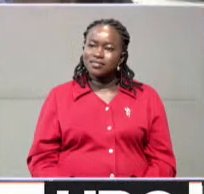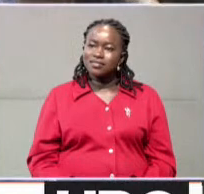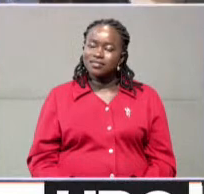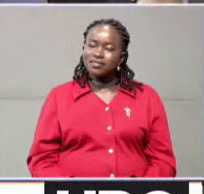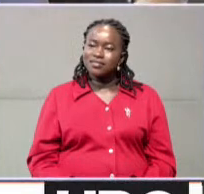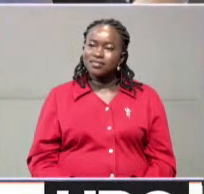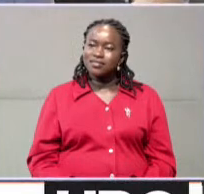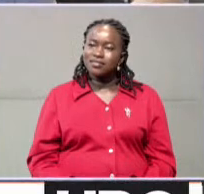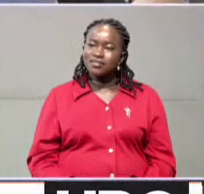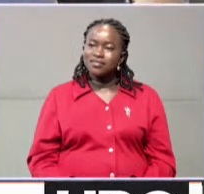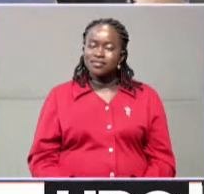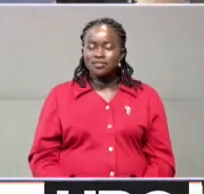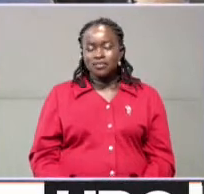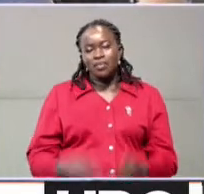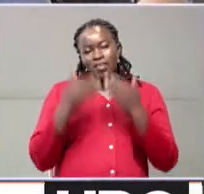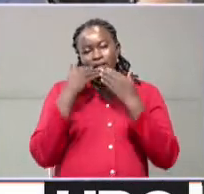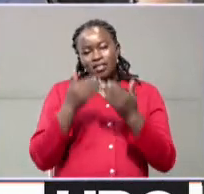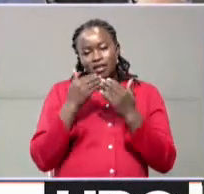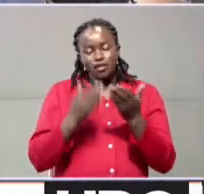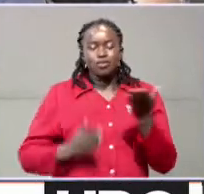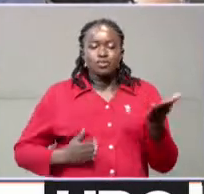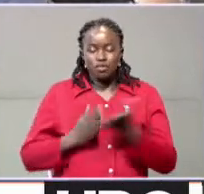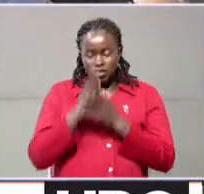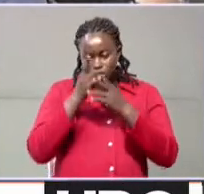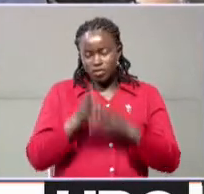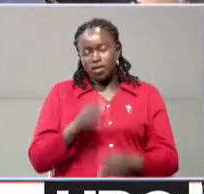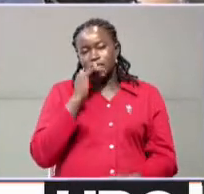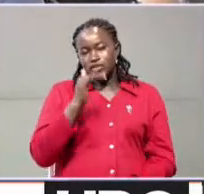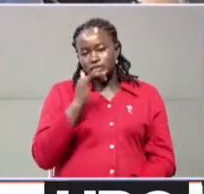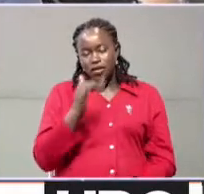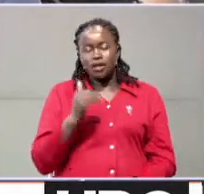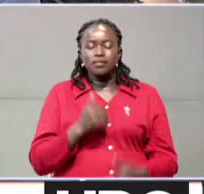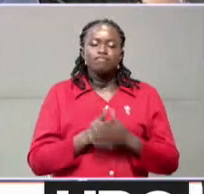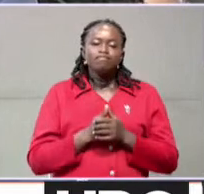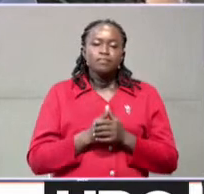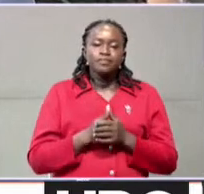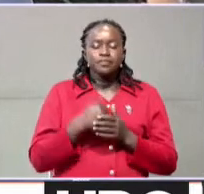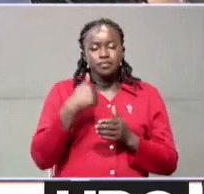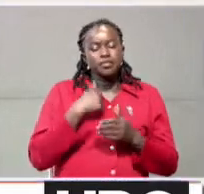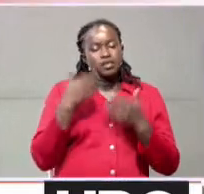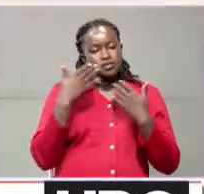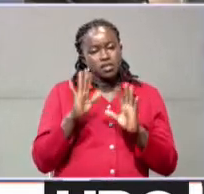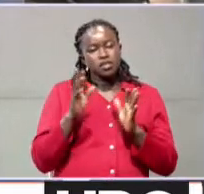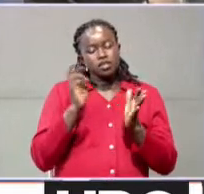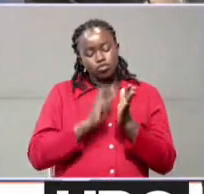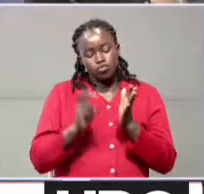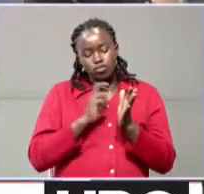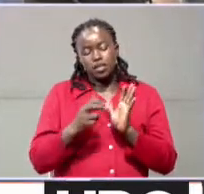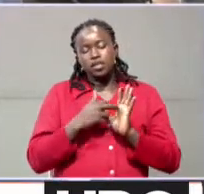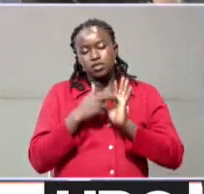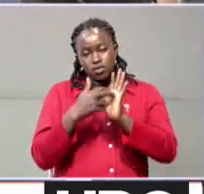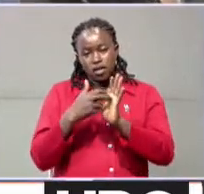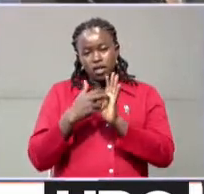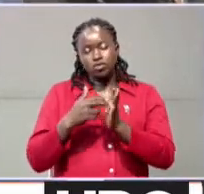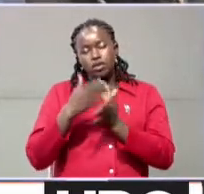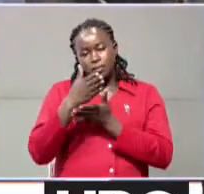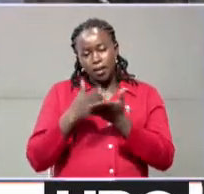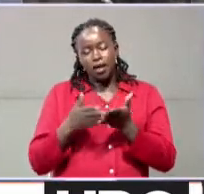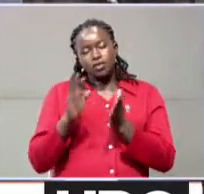thank you runner-up speaker when i was speaker i had already read the introductory part